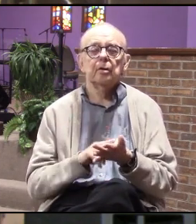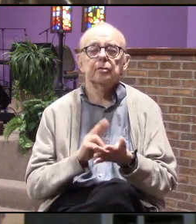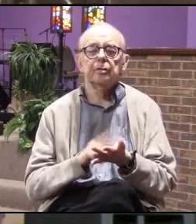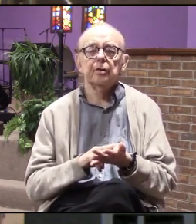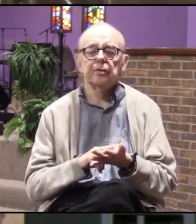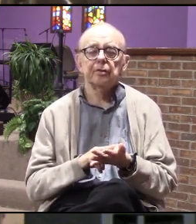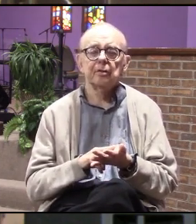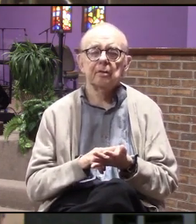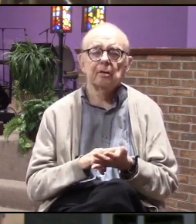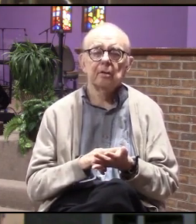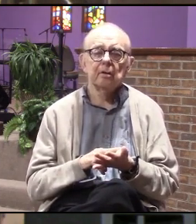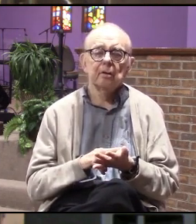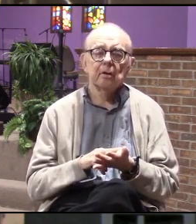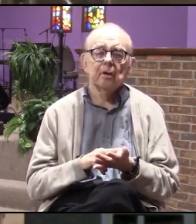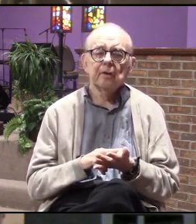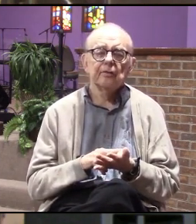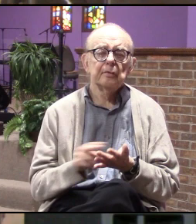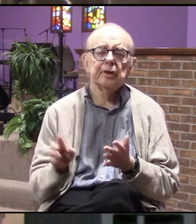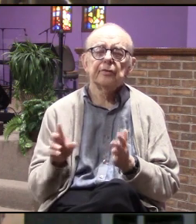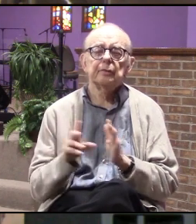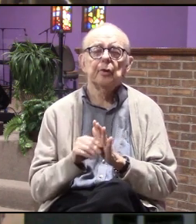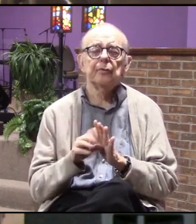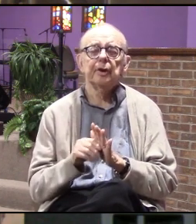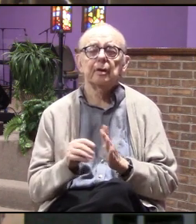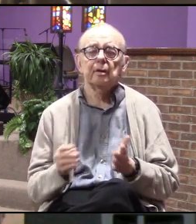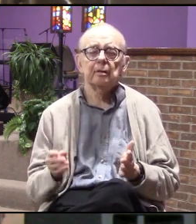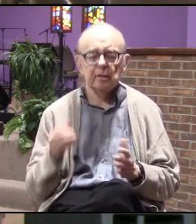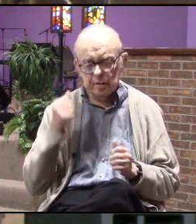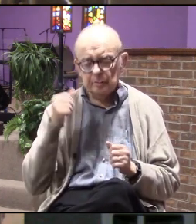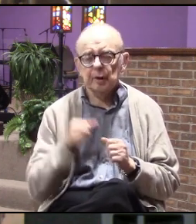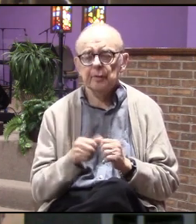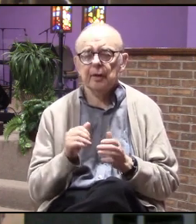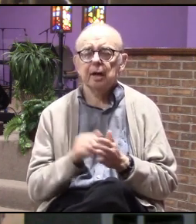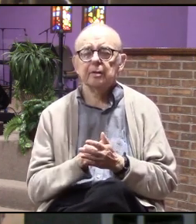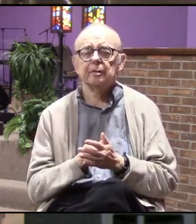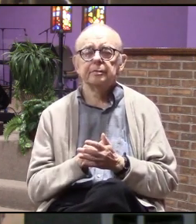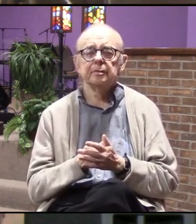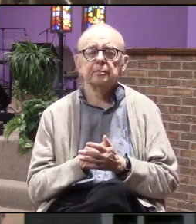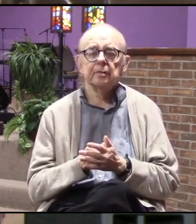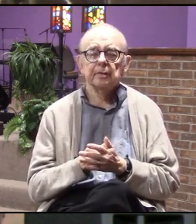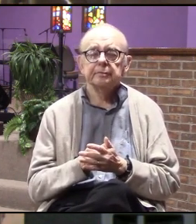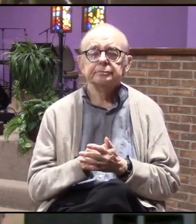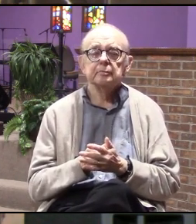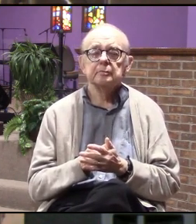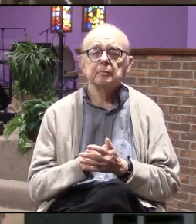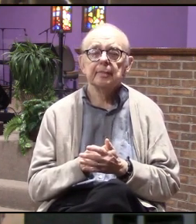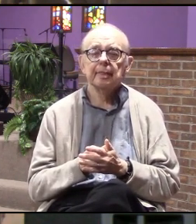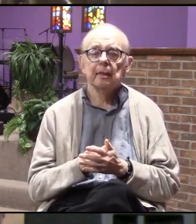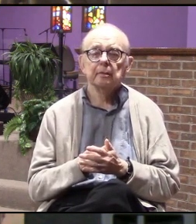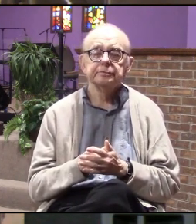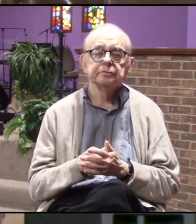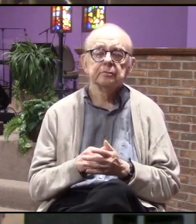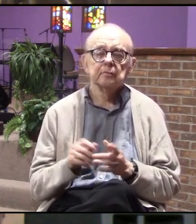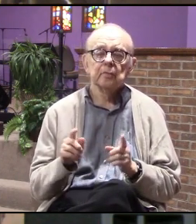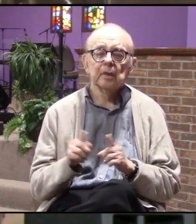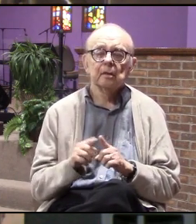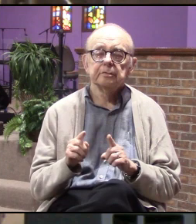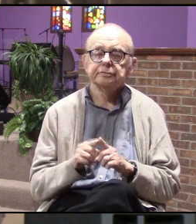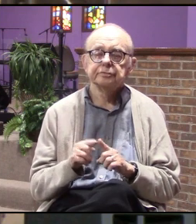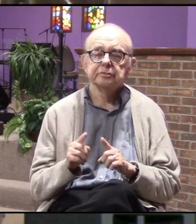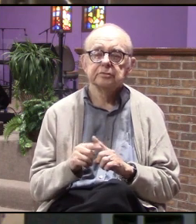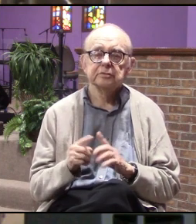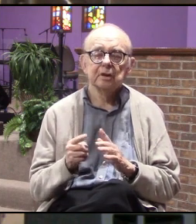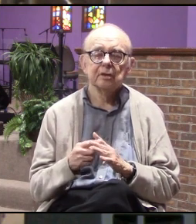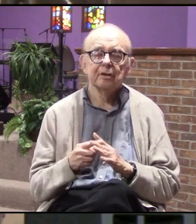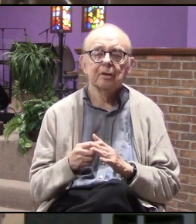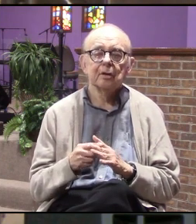on One Flew Over the Cuckoo's Nest. Y'all remember that show, right? We all